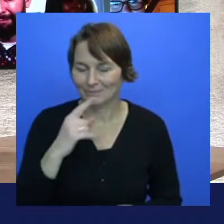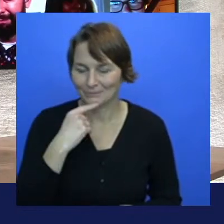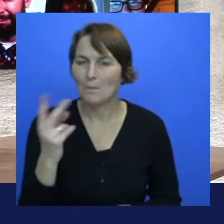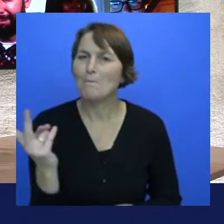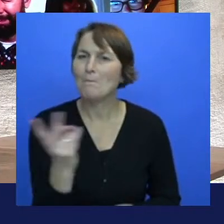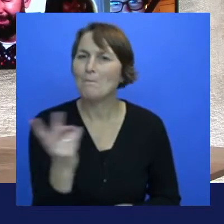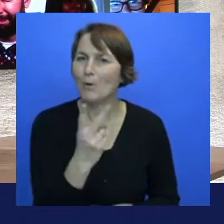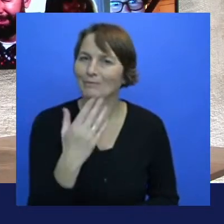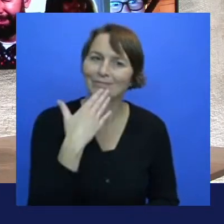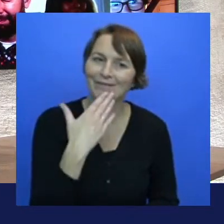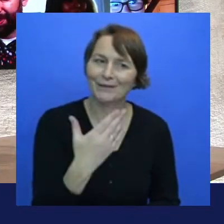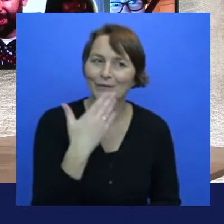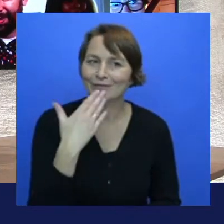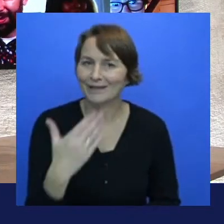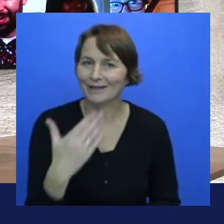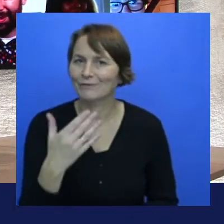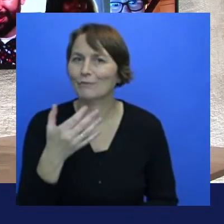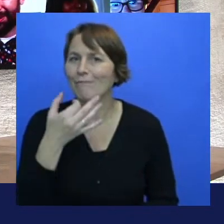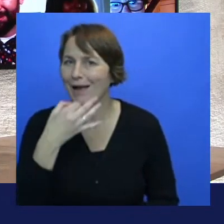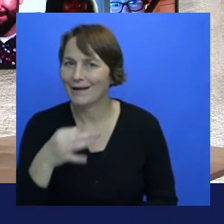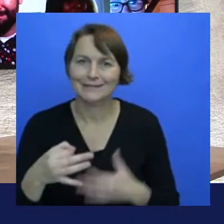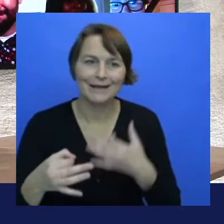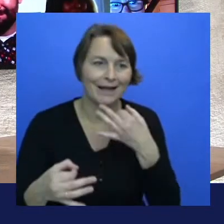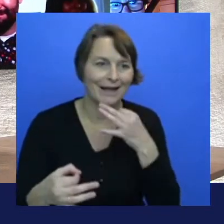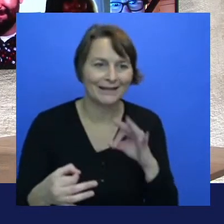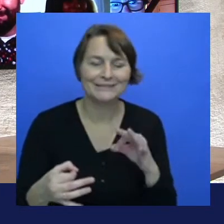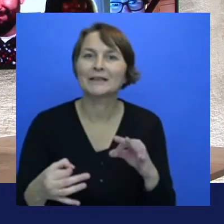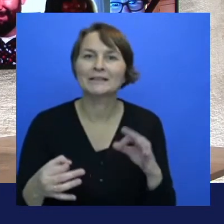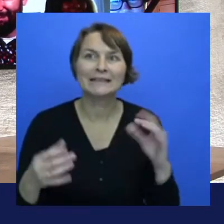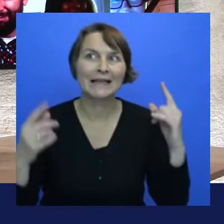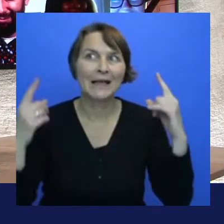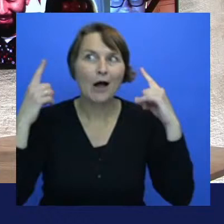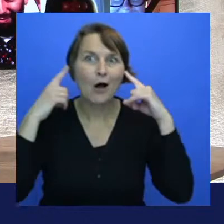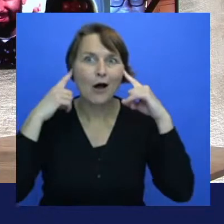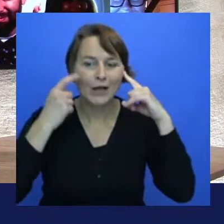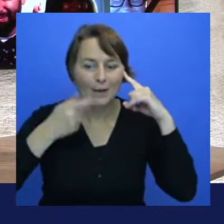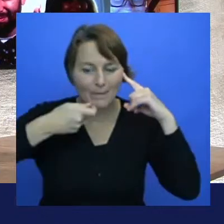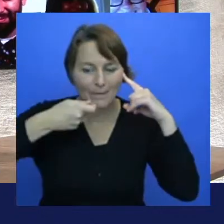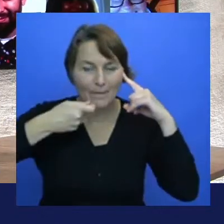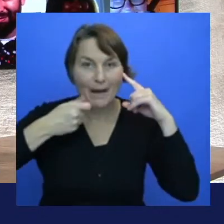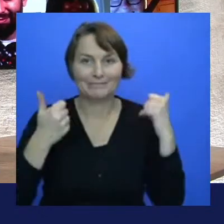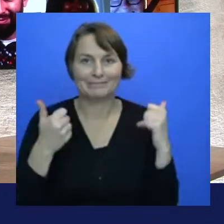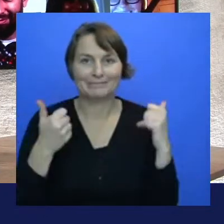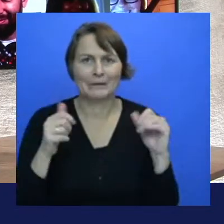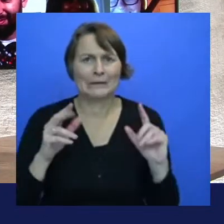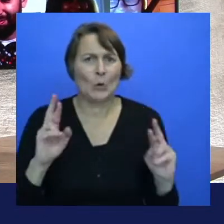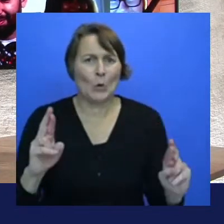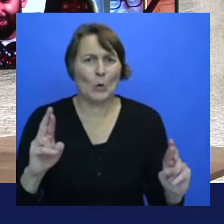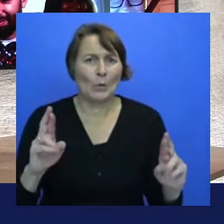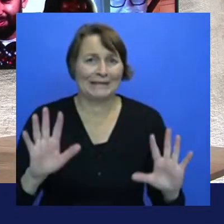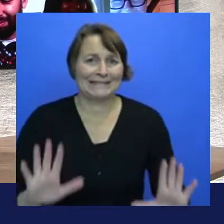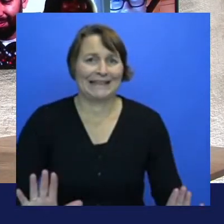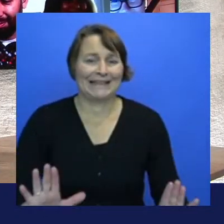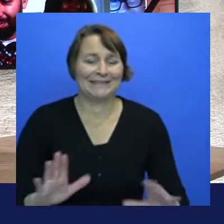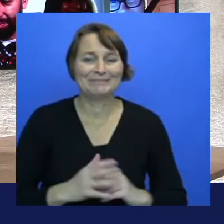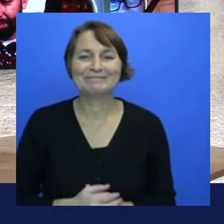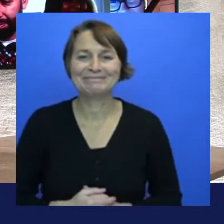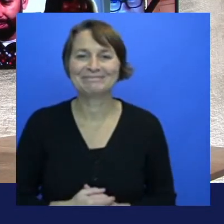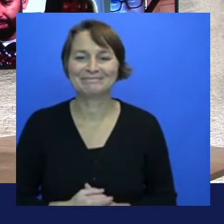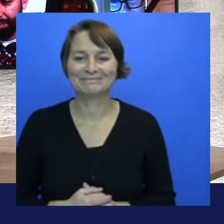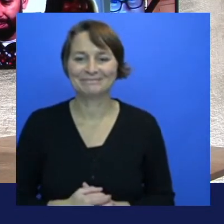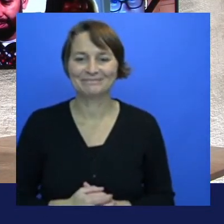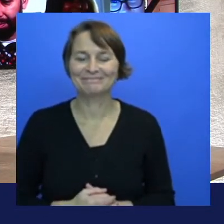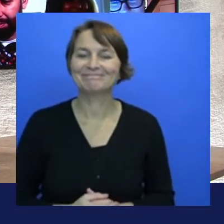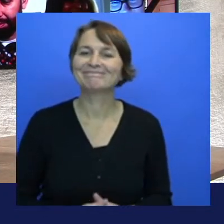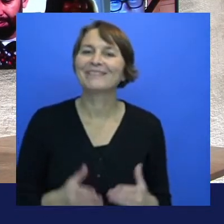questions and the questions from the audience. And you can hear my audio is back again. Let's hope it sticks this time. Thank you very